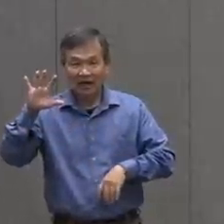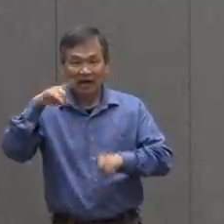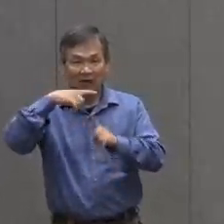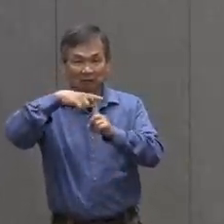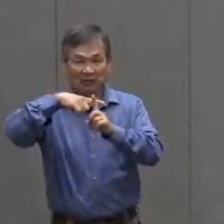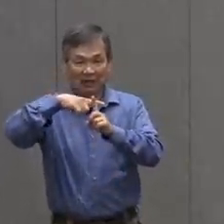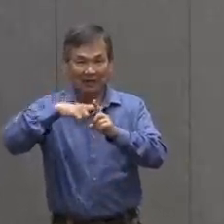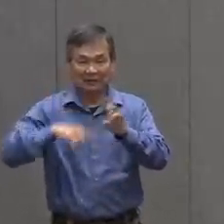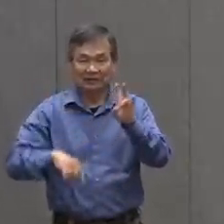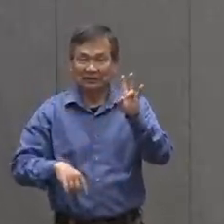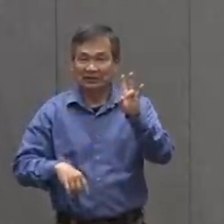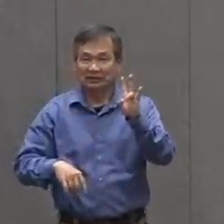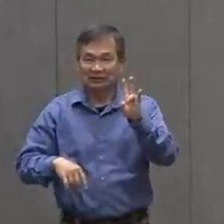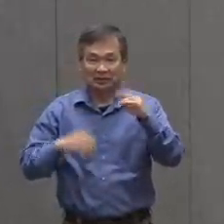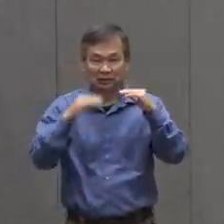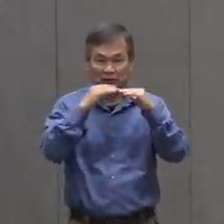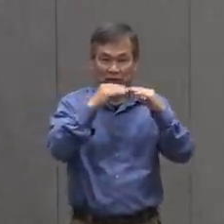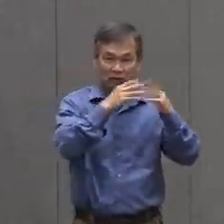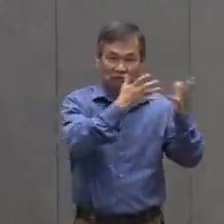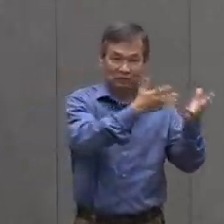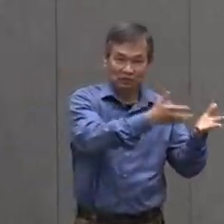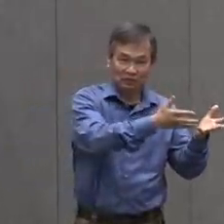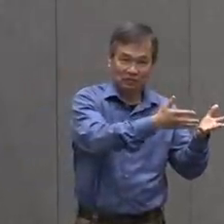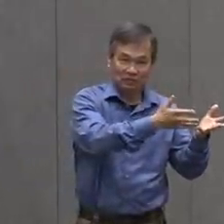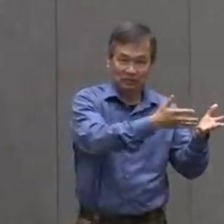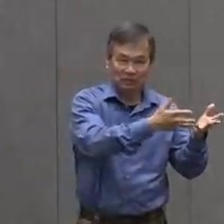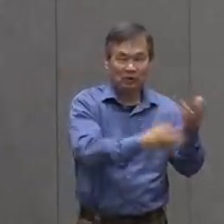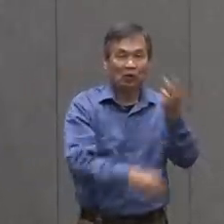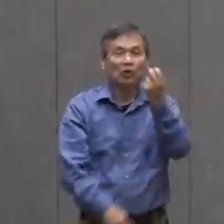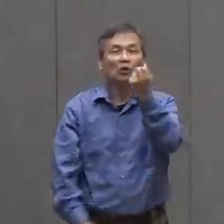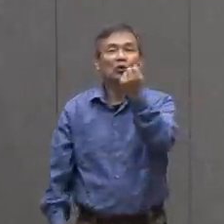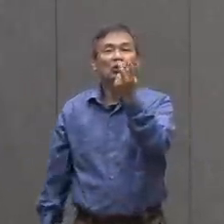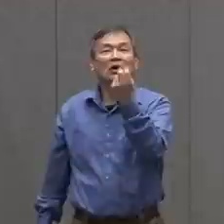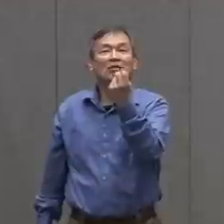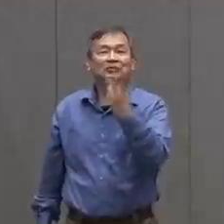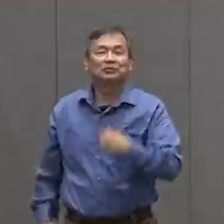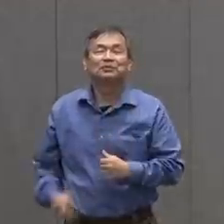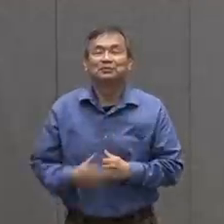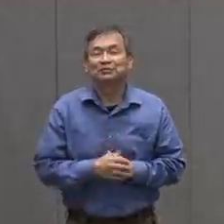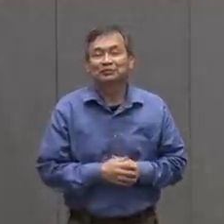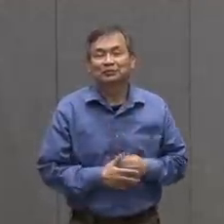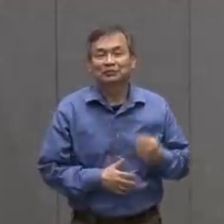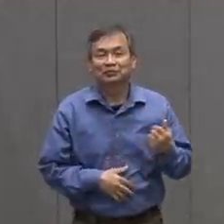plus 7 equals 12.